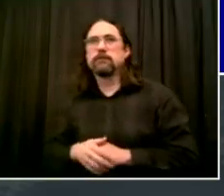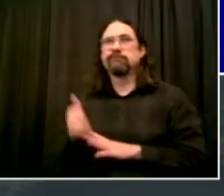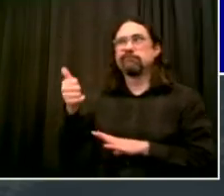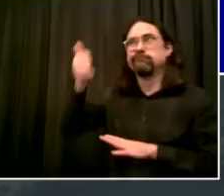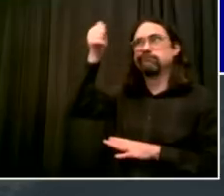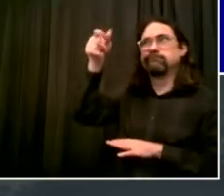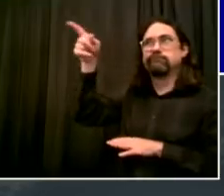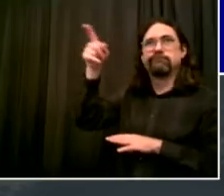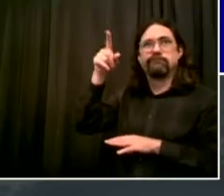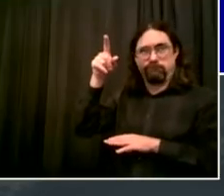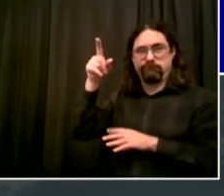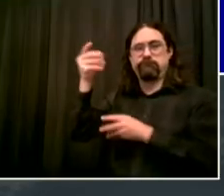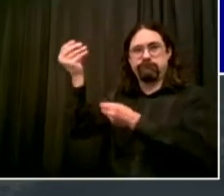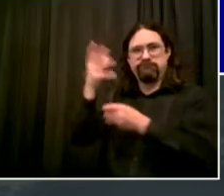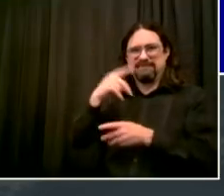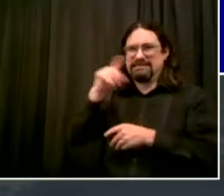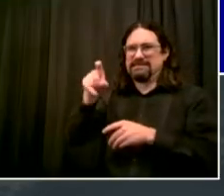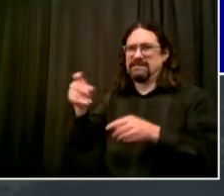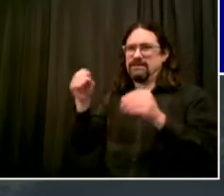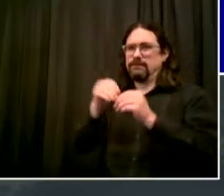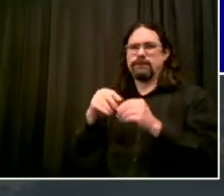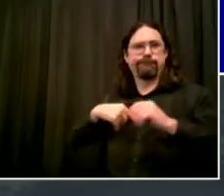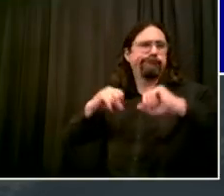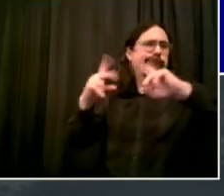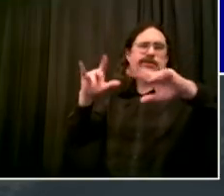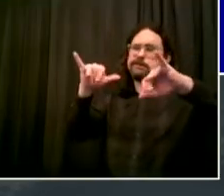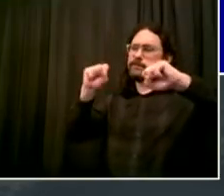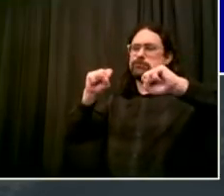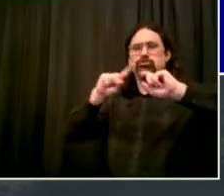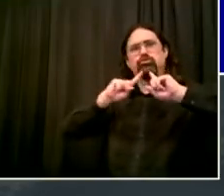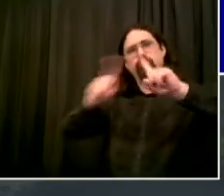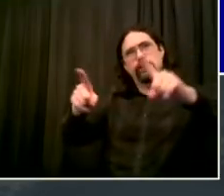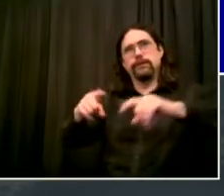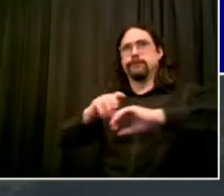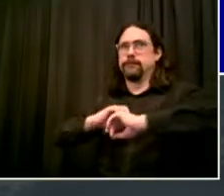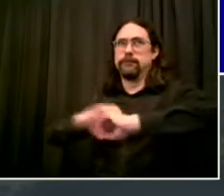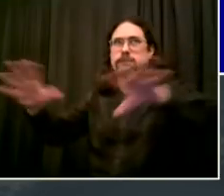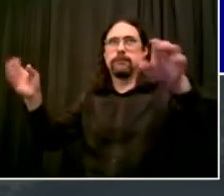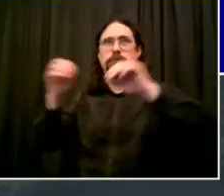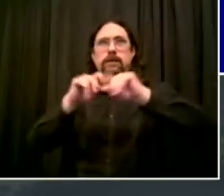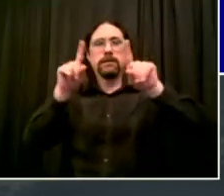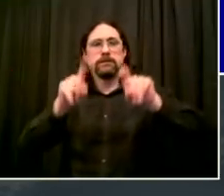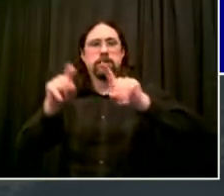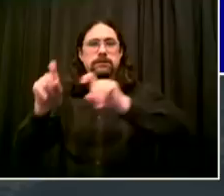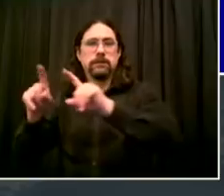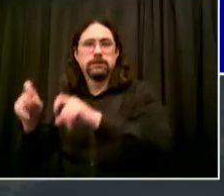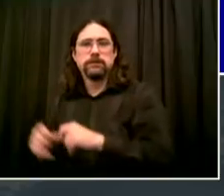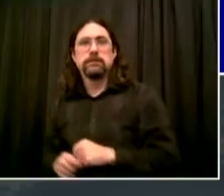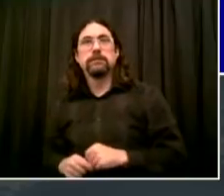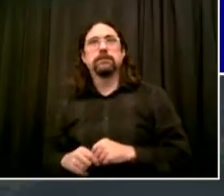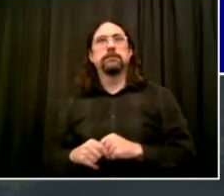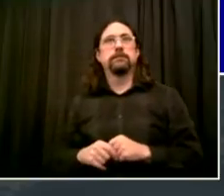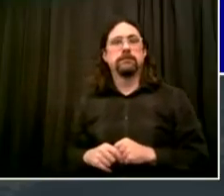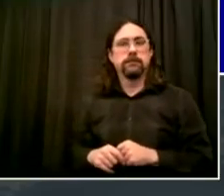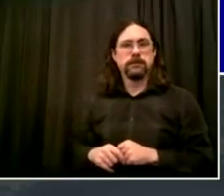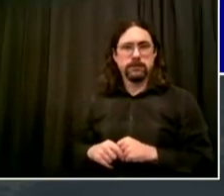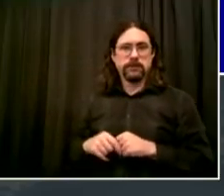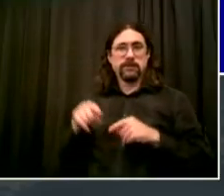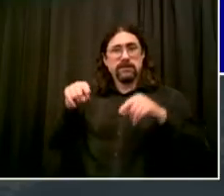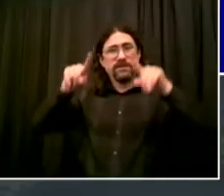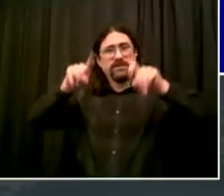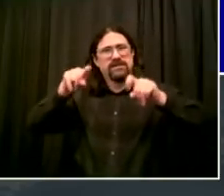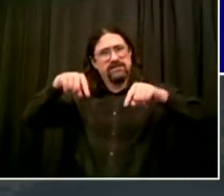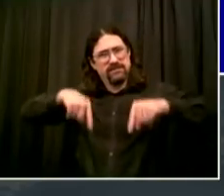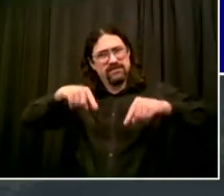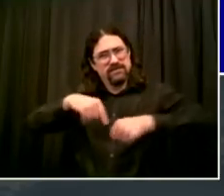this crisis, creating our own here in New York City. 3,000 test kits now being sent immediately to Staten Island. We will keep